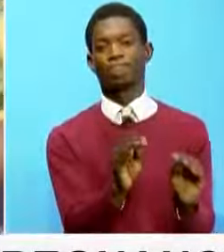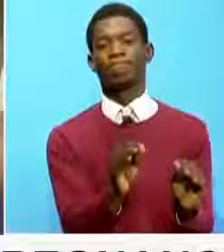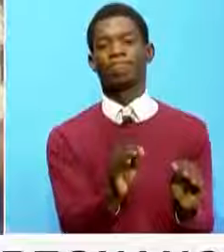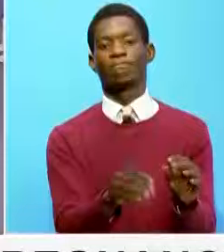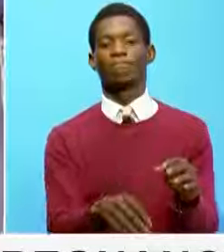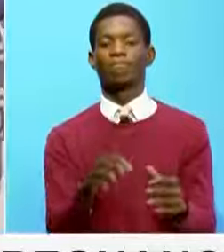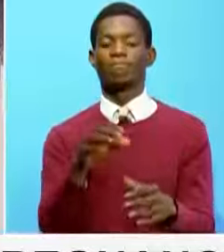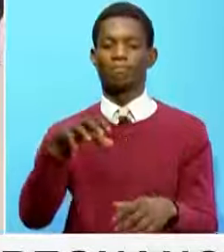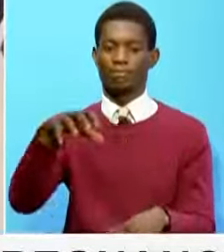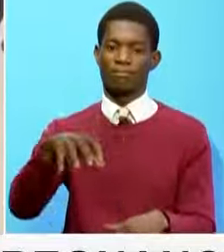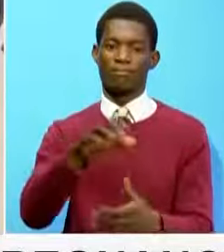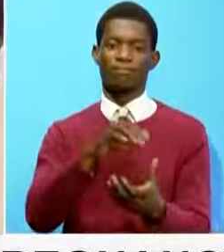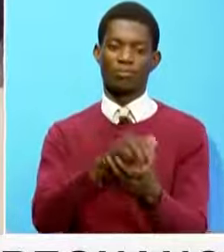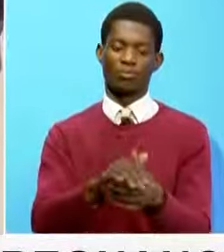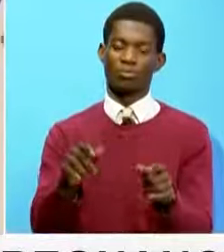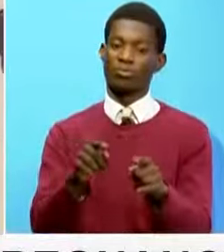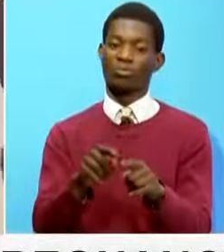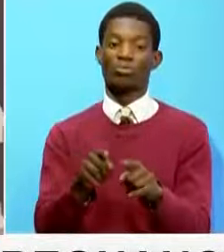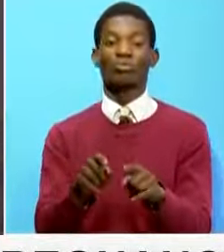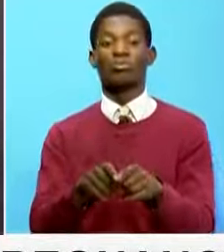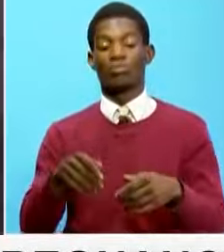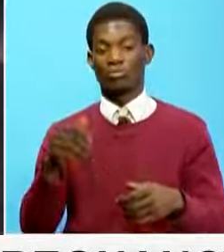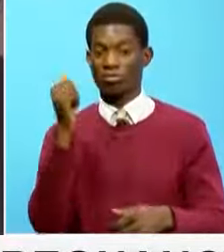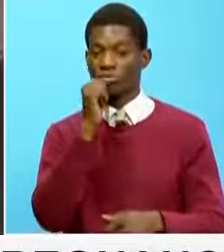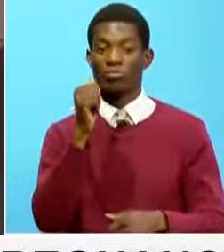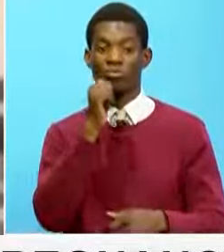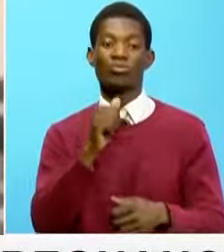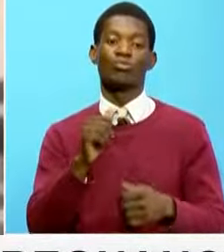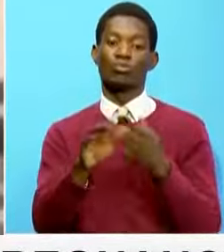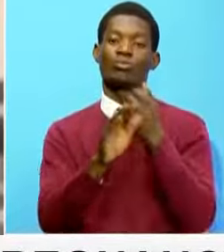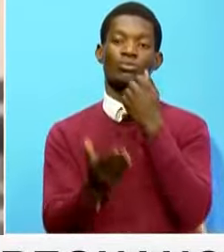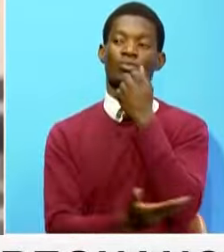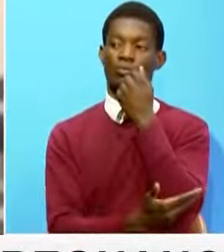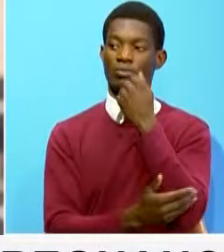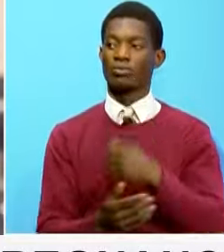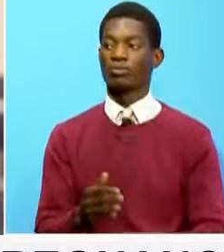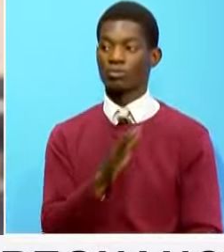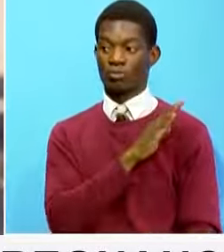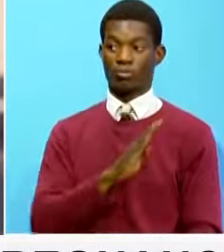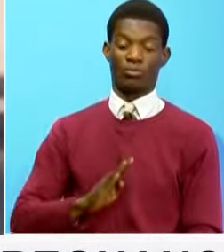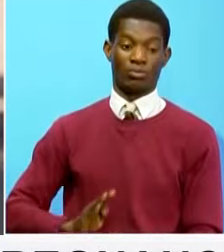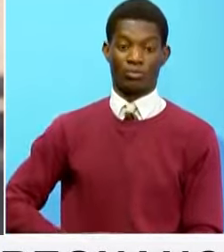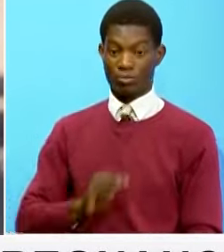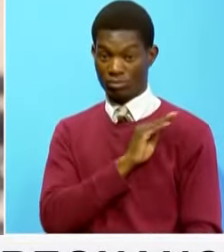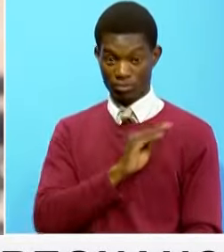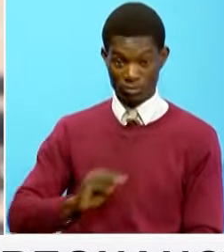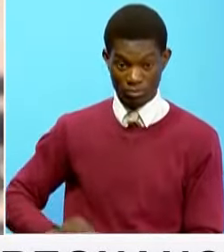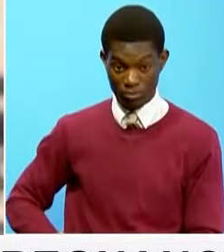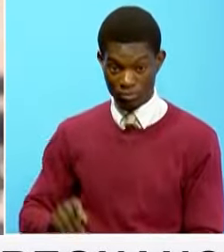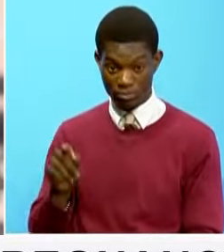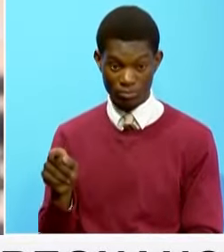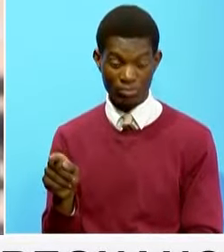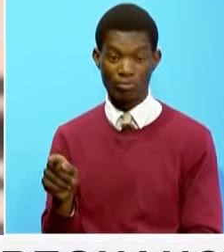pregnancies. Kataso Bambara is Zambia National Education Coalition board member, charge of early childhood education. I